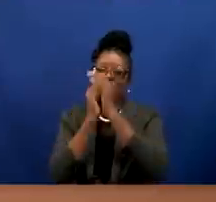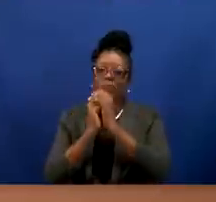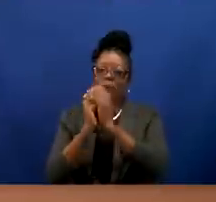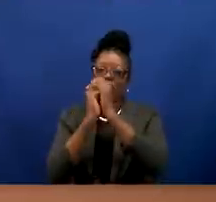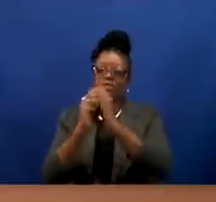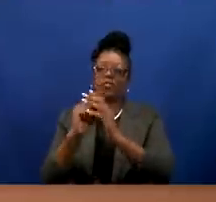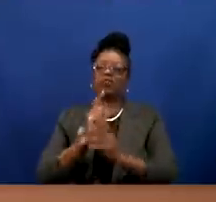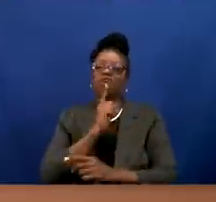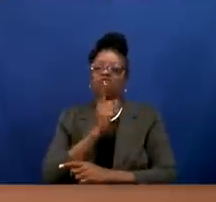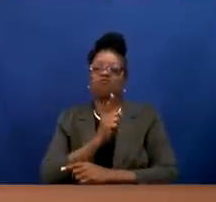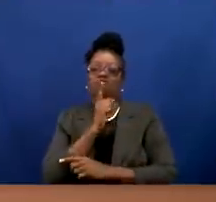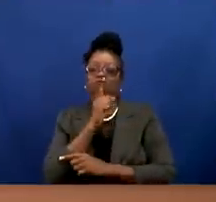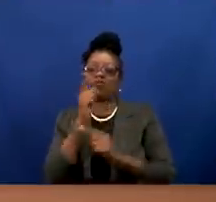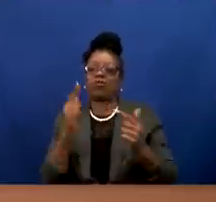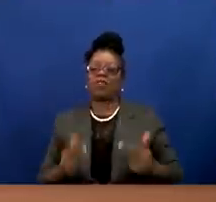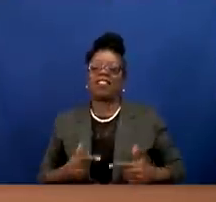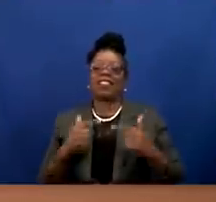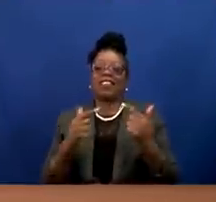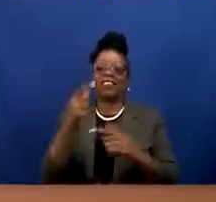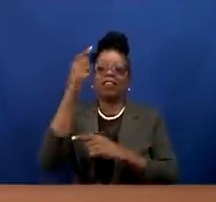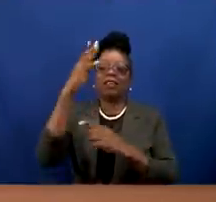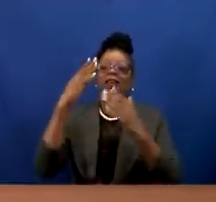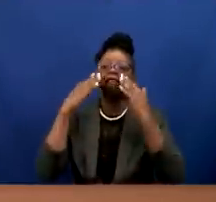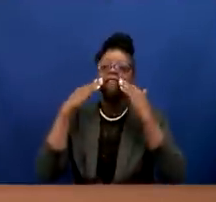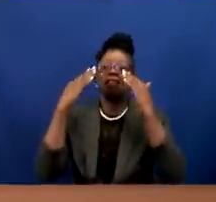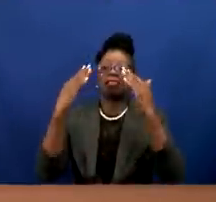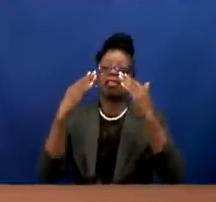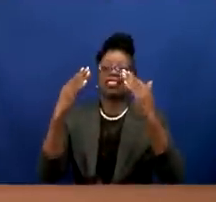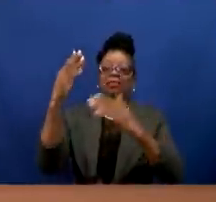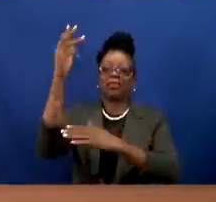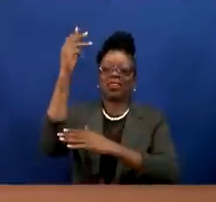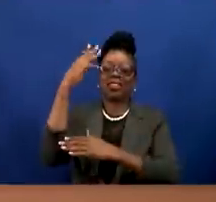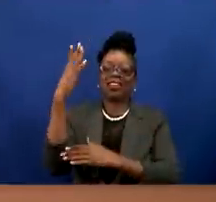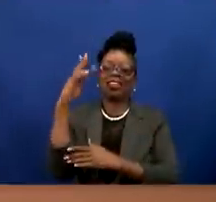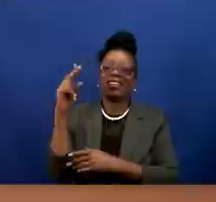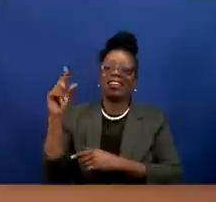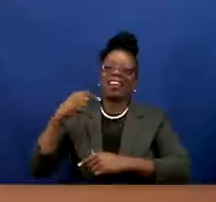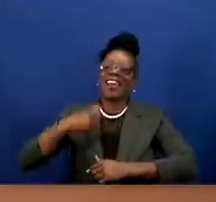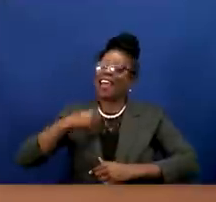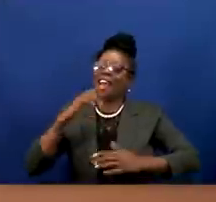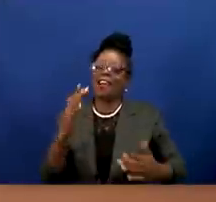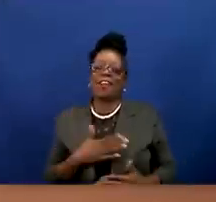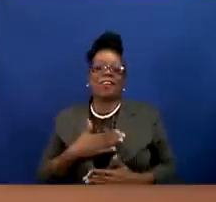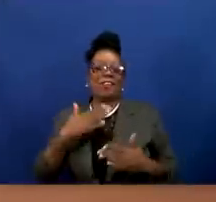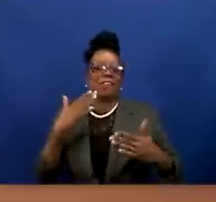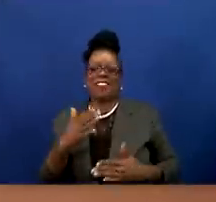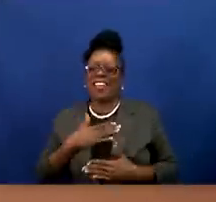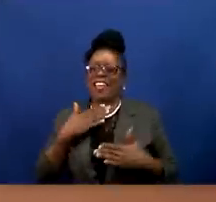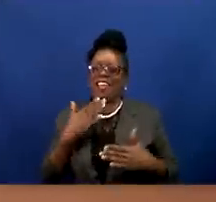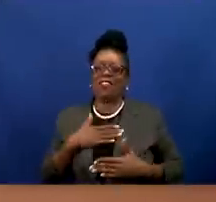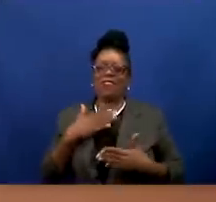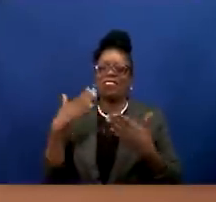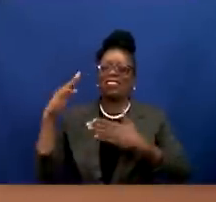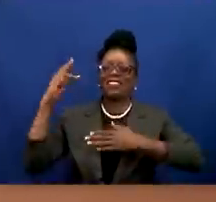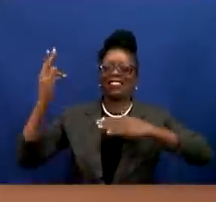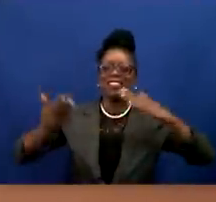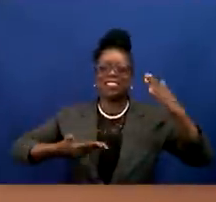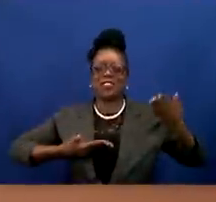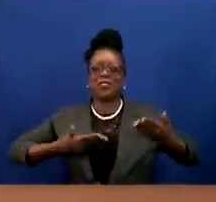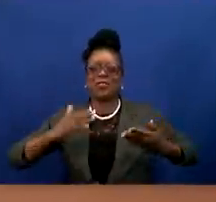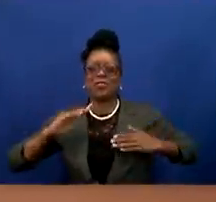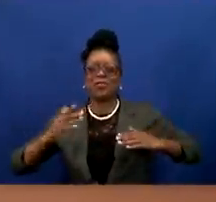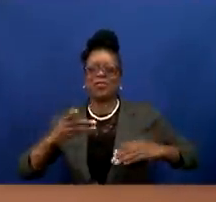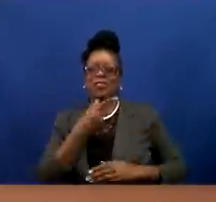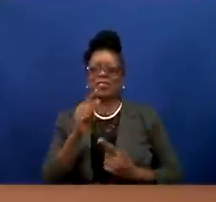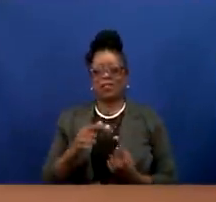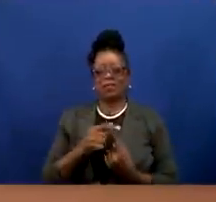God. Hallelujah, and thanks be to God. Listen, I am delighted on this Sunday to welcome special guests who may be